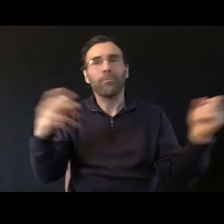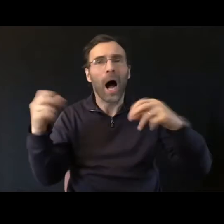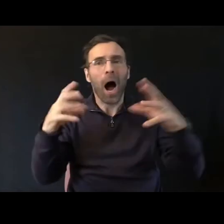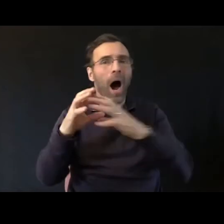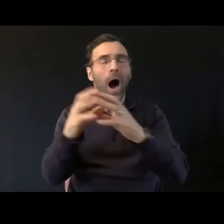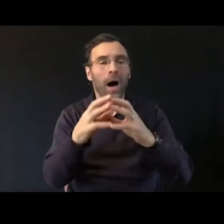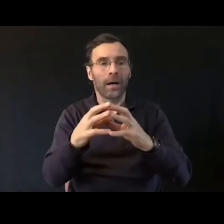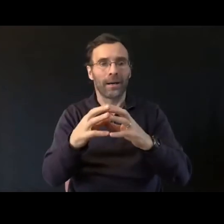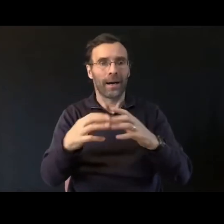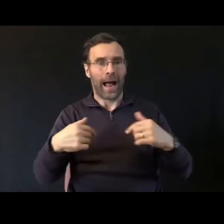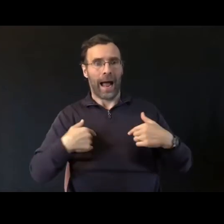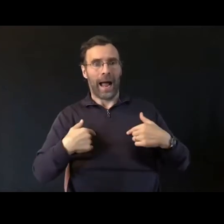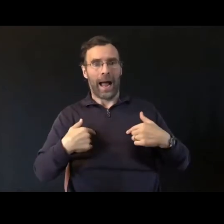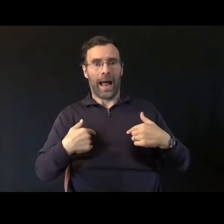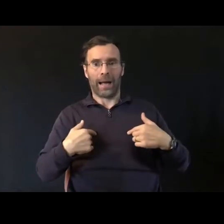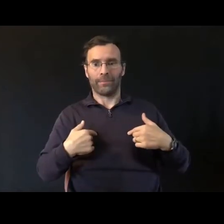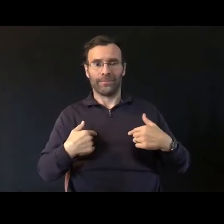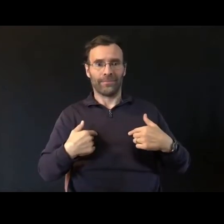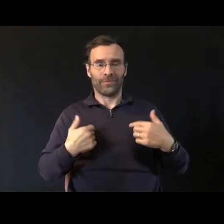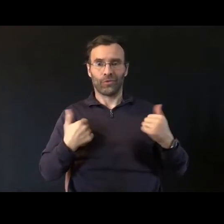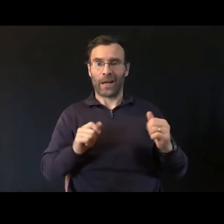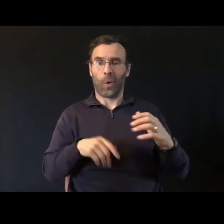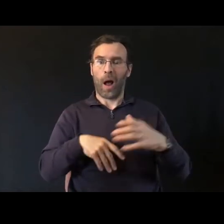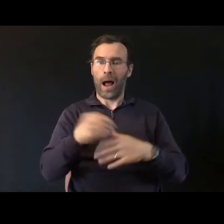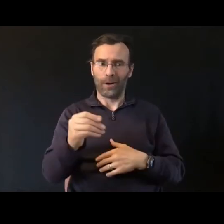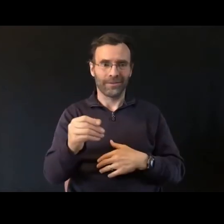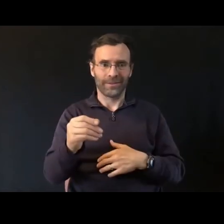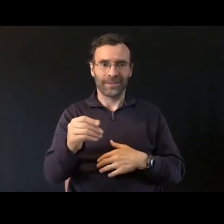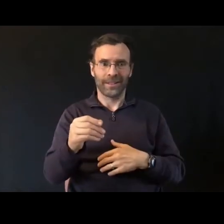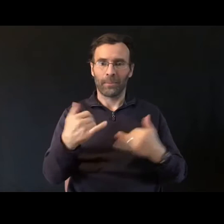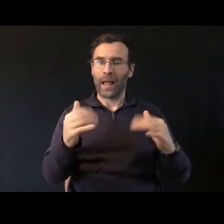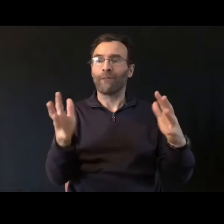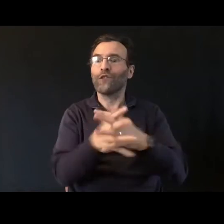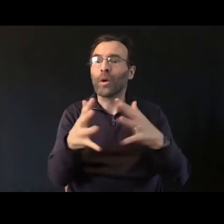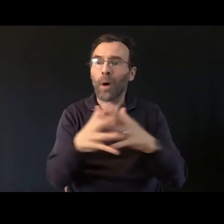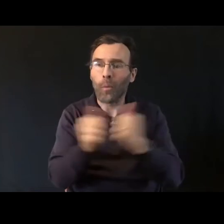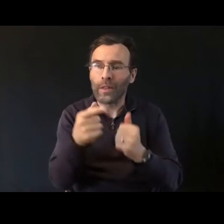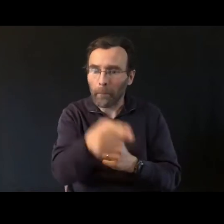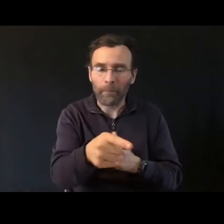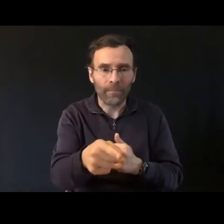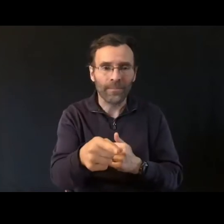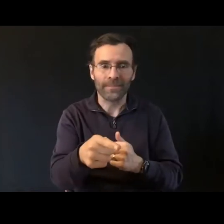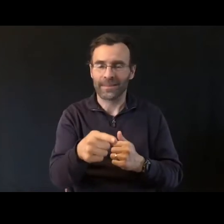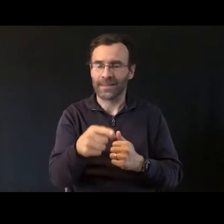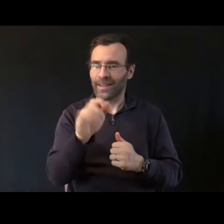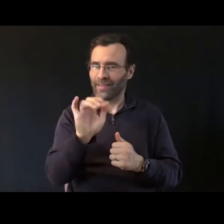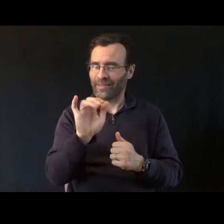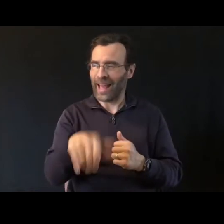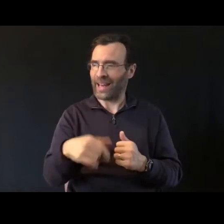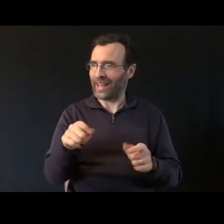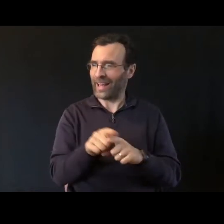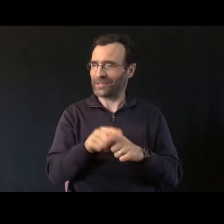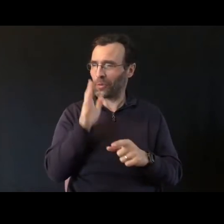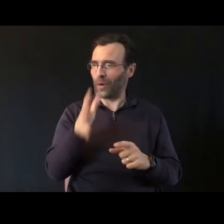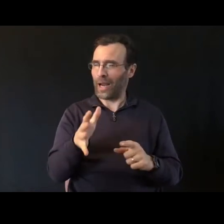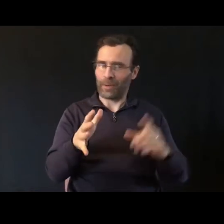here I am trying to go out there and play football with them. So there's those things that I think that,